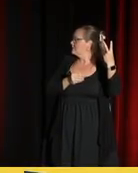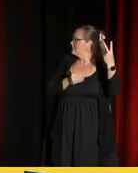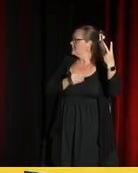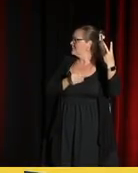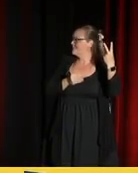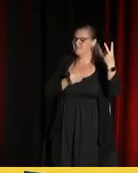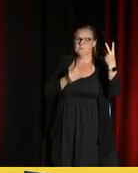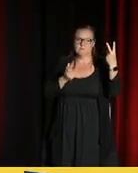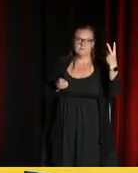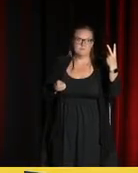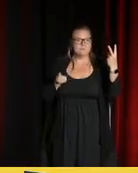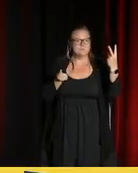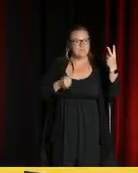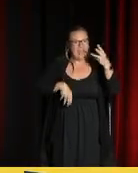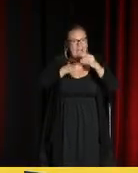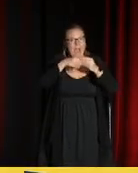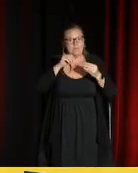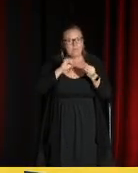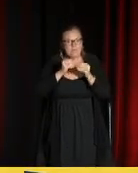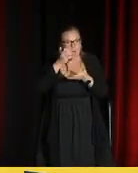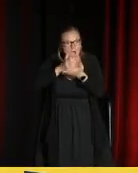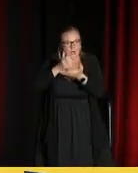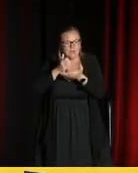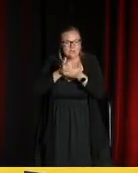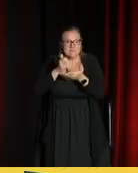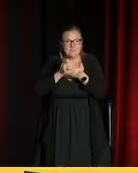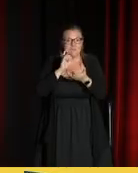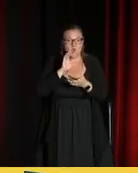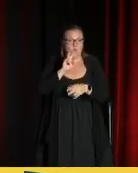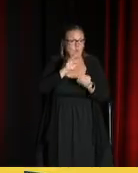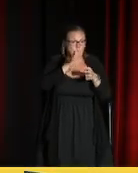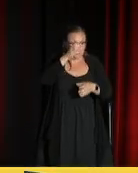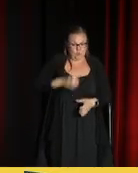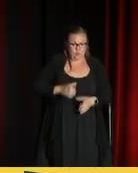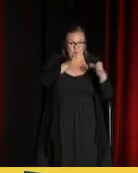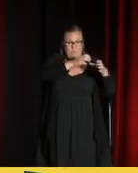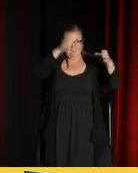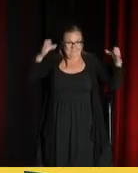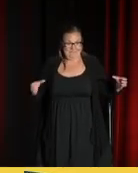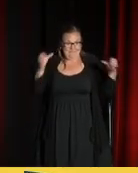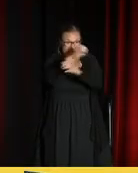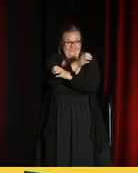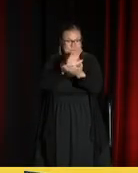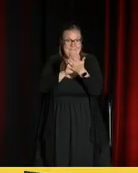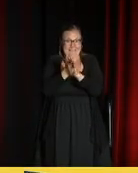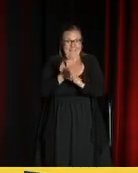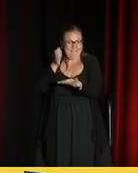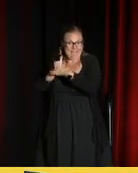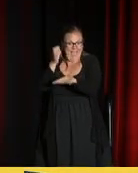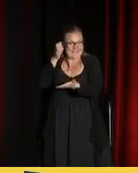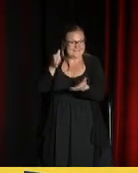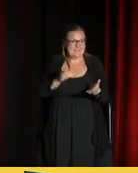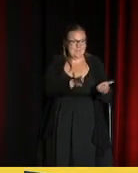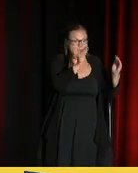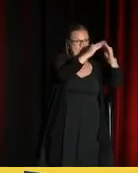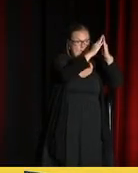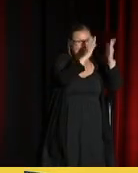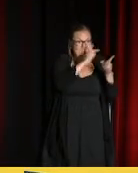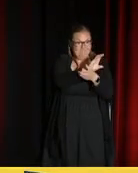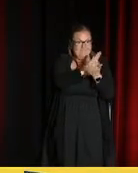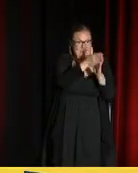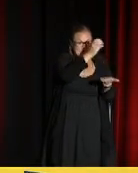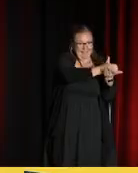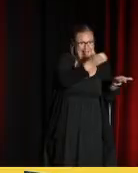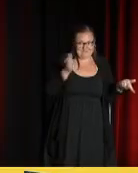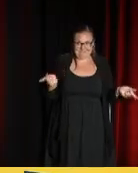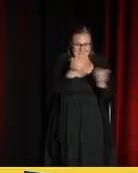too many bottles. Tube number 2 goes over the glass becomes a bottle, and the bottle becomes a glass. That's amazing, Kevin. How did